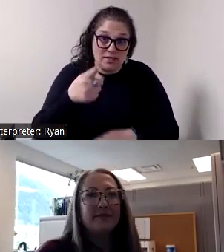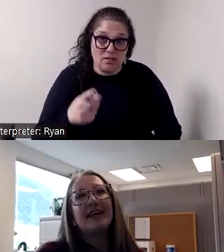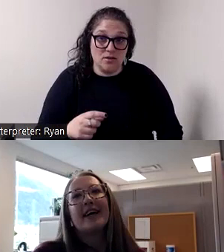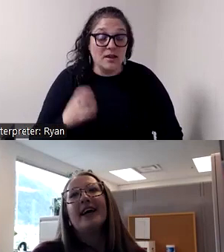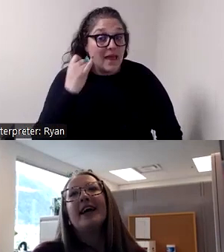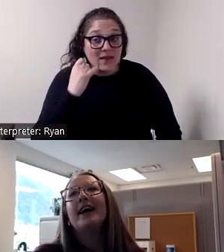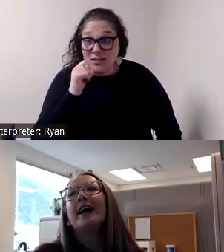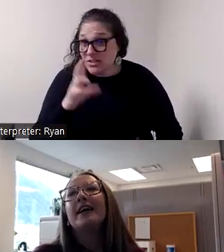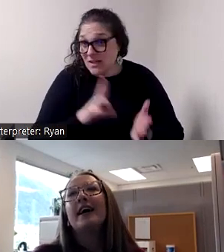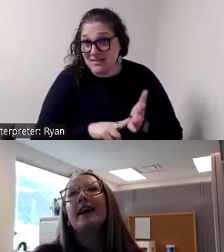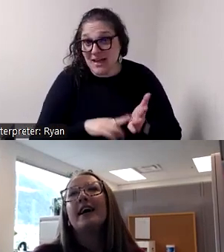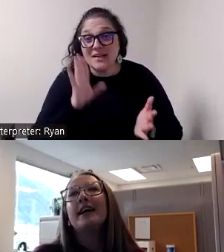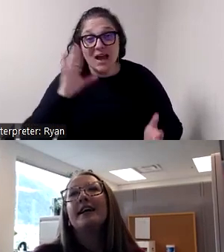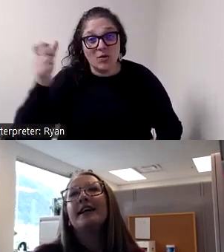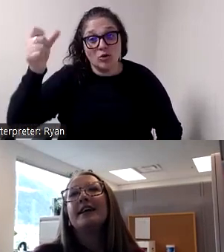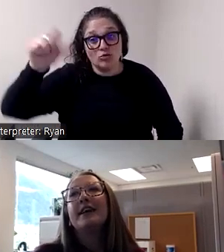it.